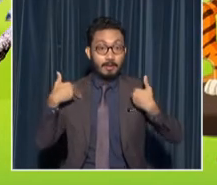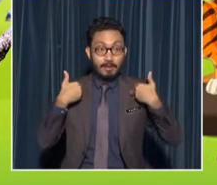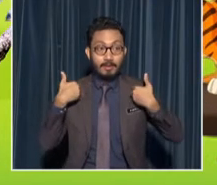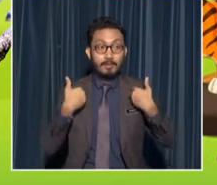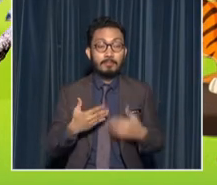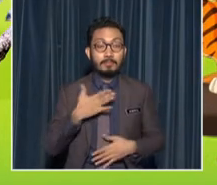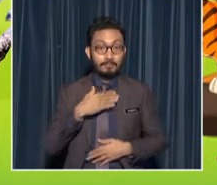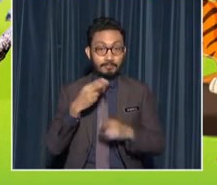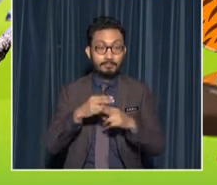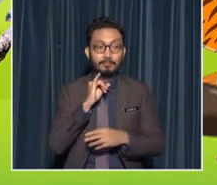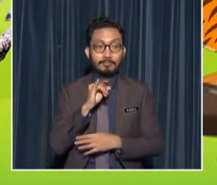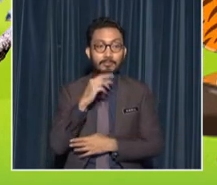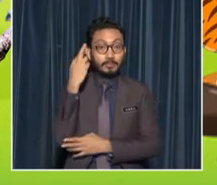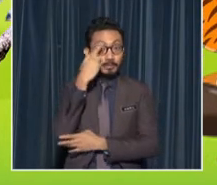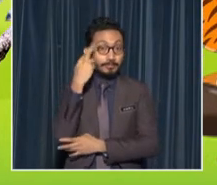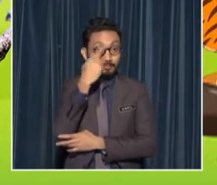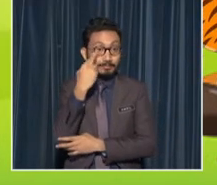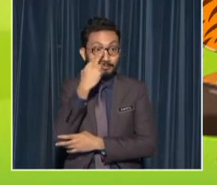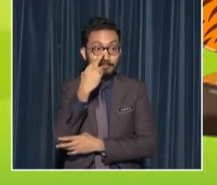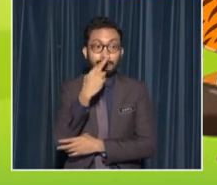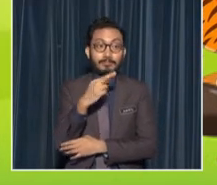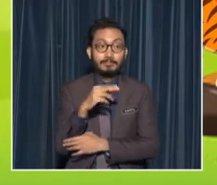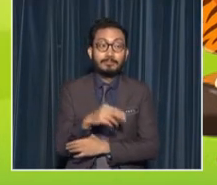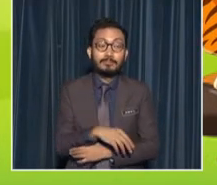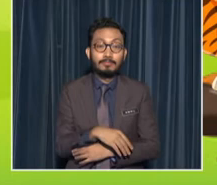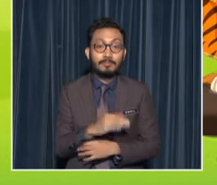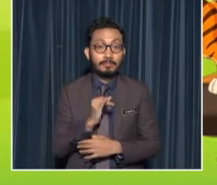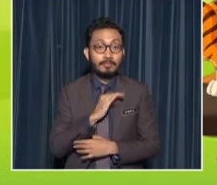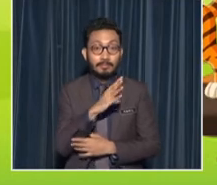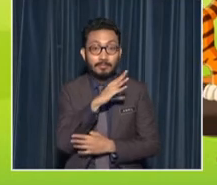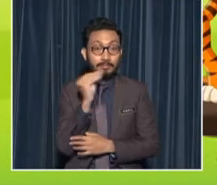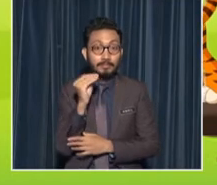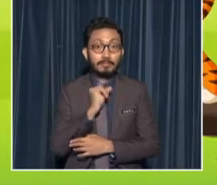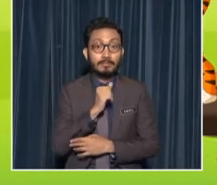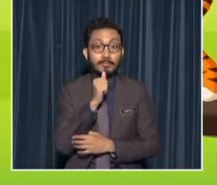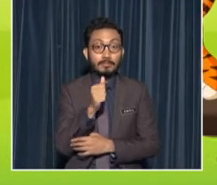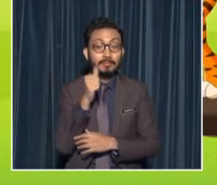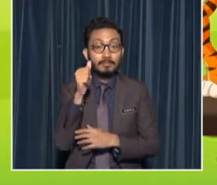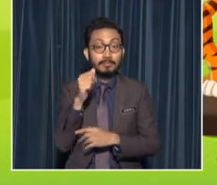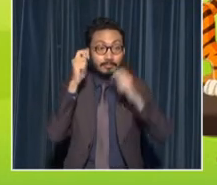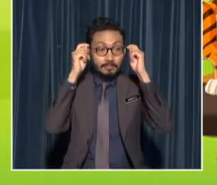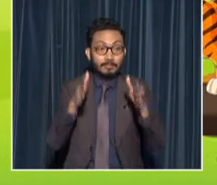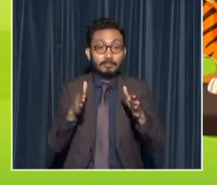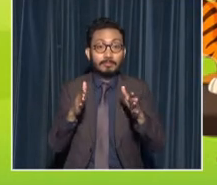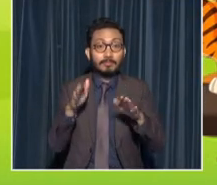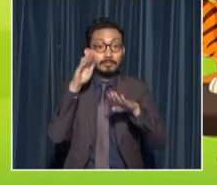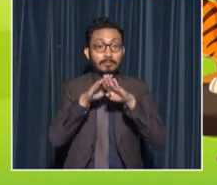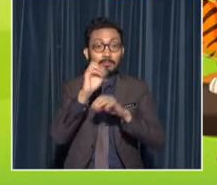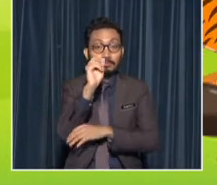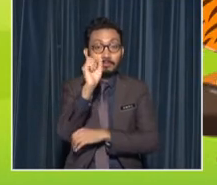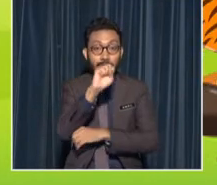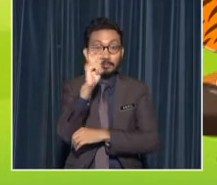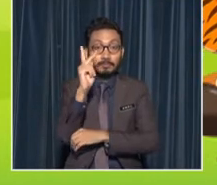My name is Ronizan Sainita binti Muhammad Sani and I am a teacher at